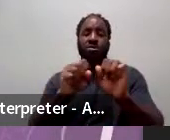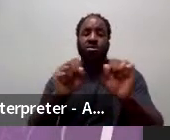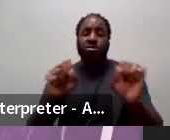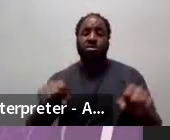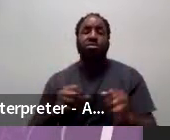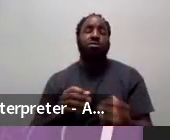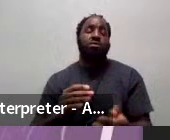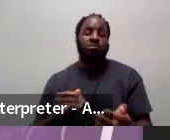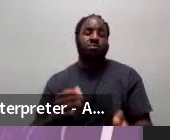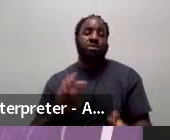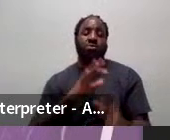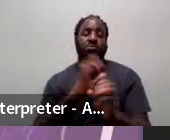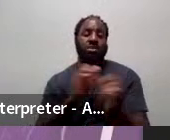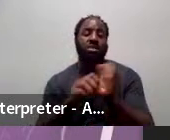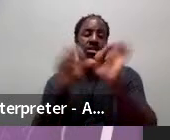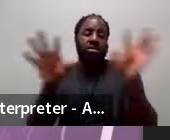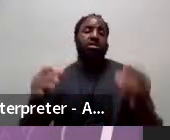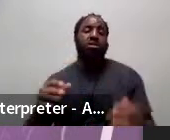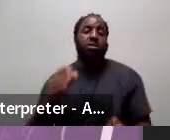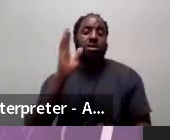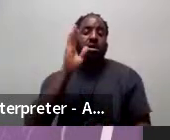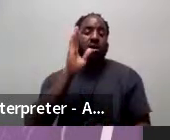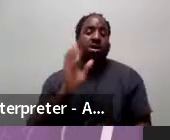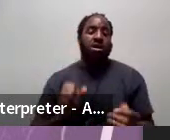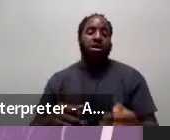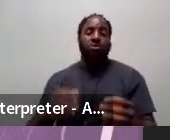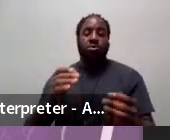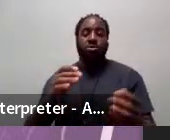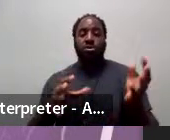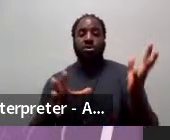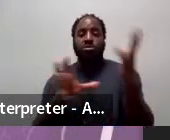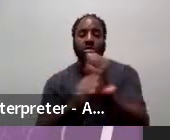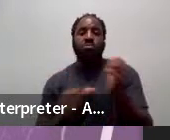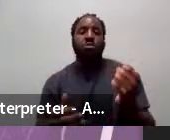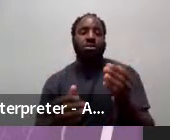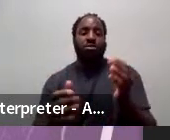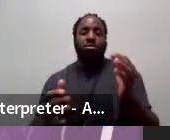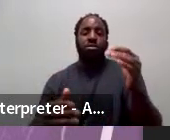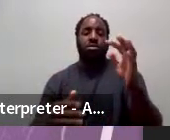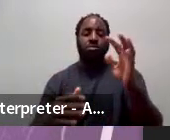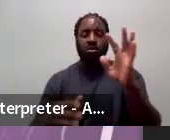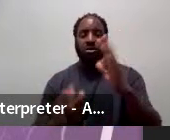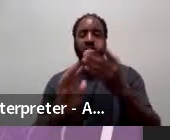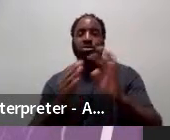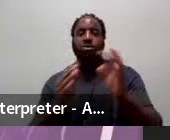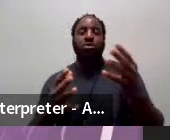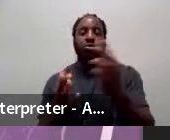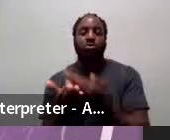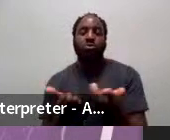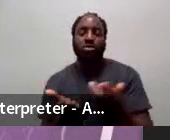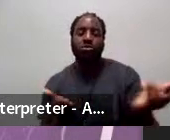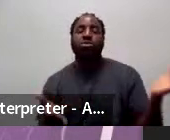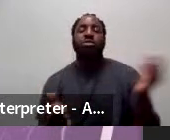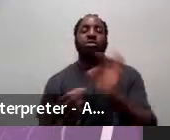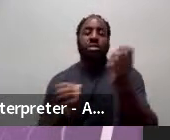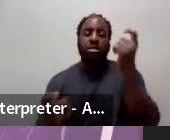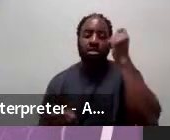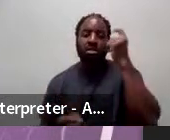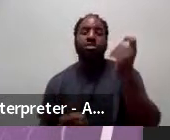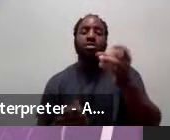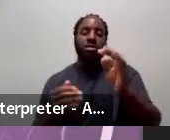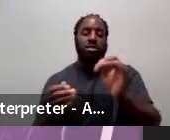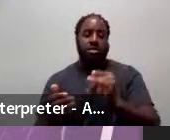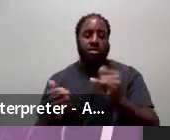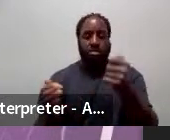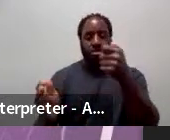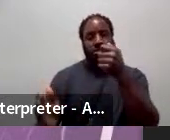questions in a category that I'll just summarize as community resources and also understanding the impacts. One of them is